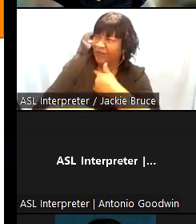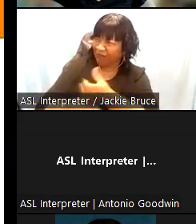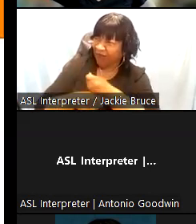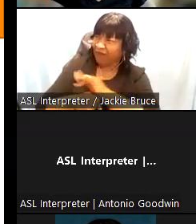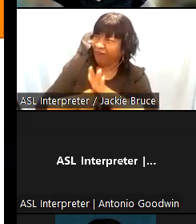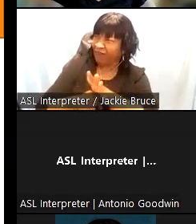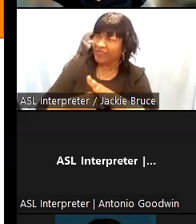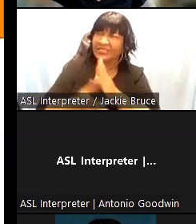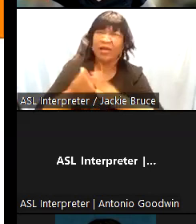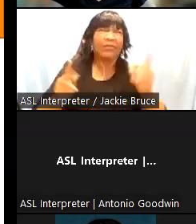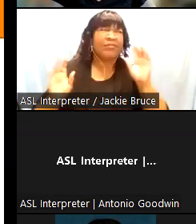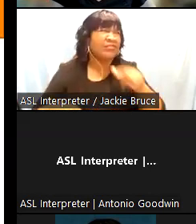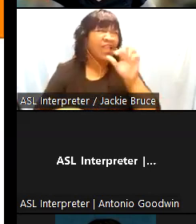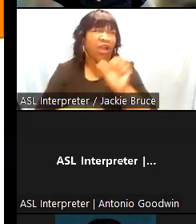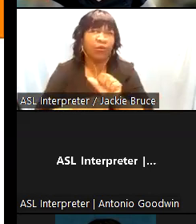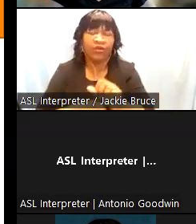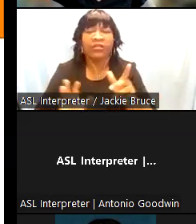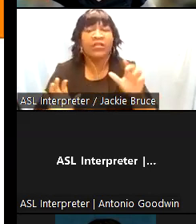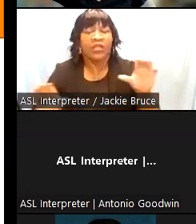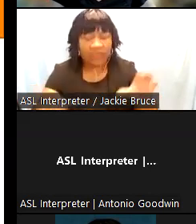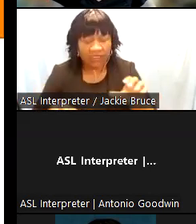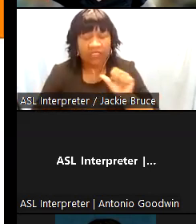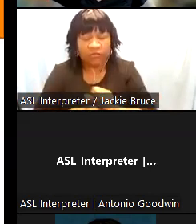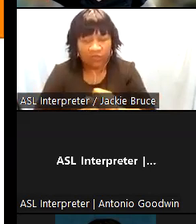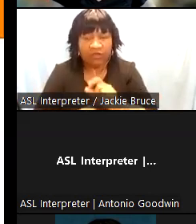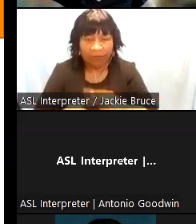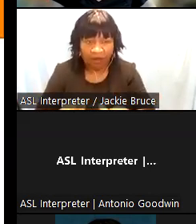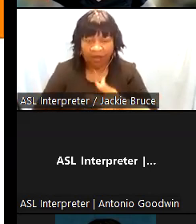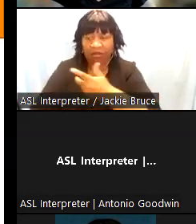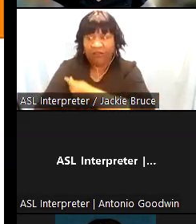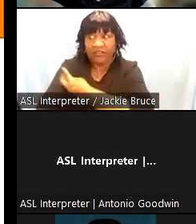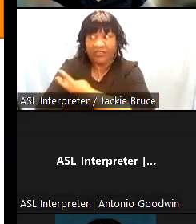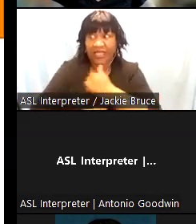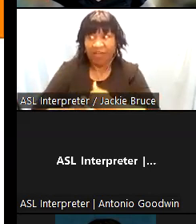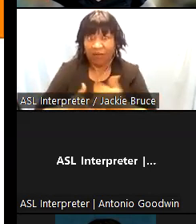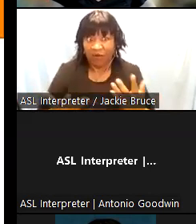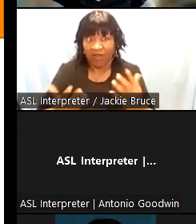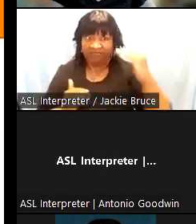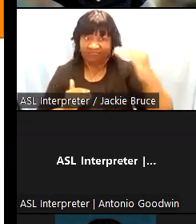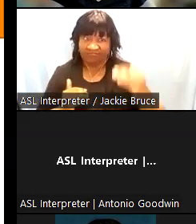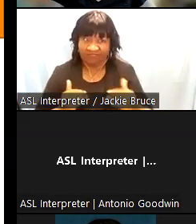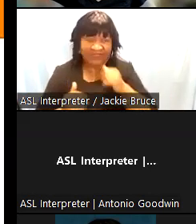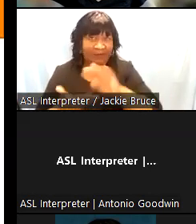work. And they do work, but this is what they're really good at. Questions?